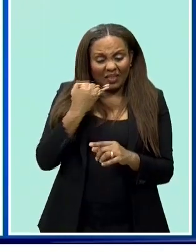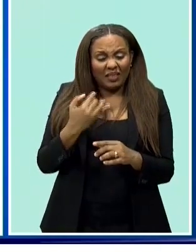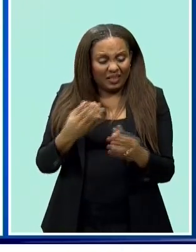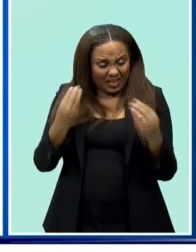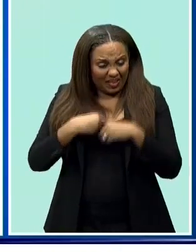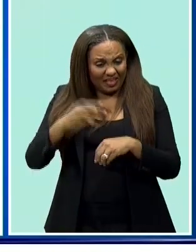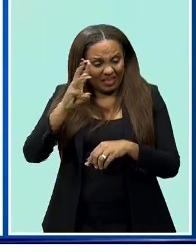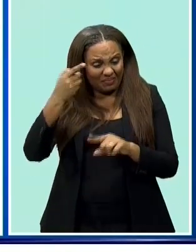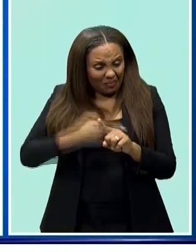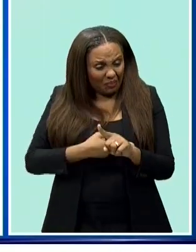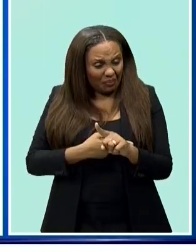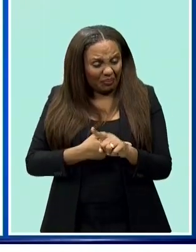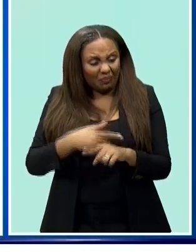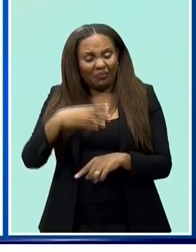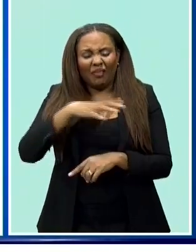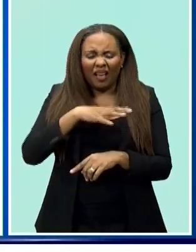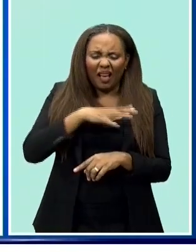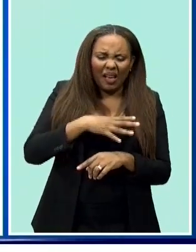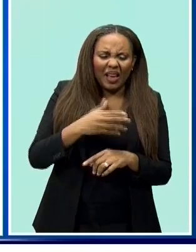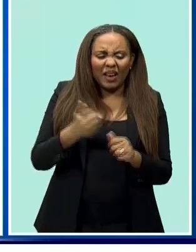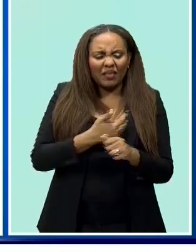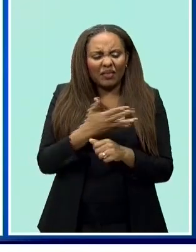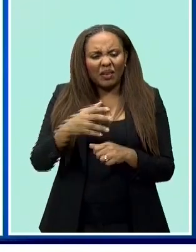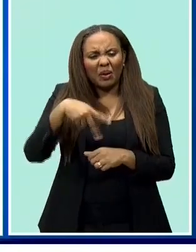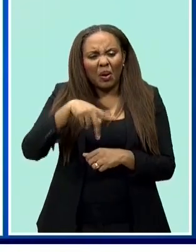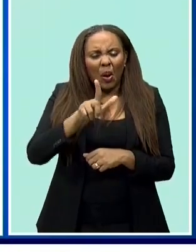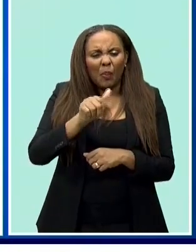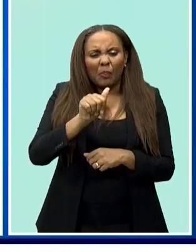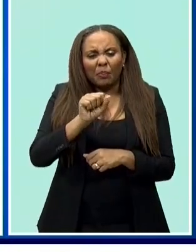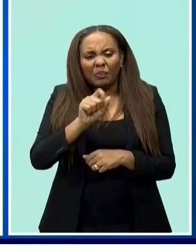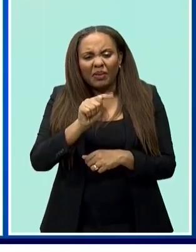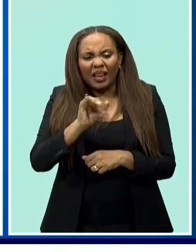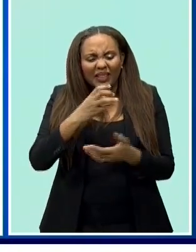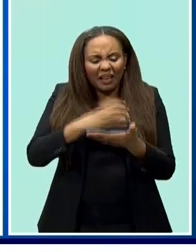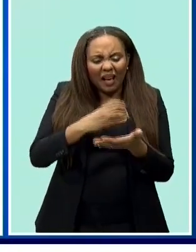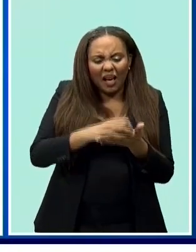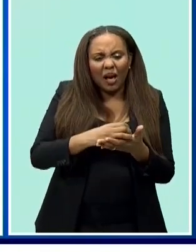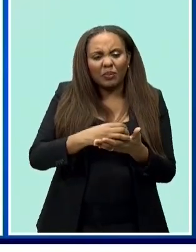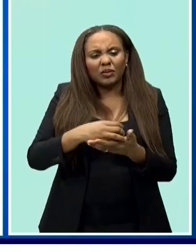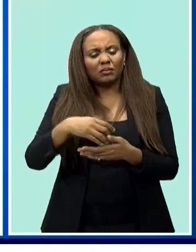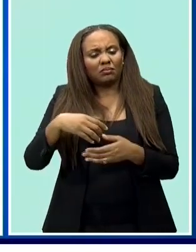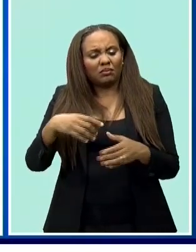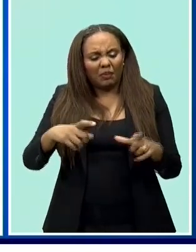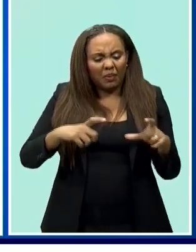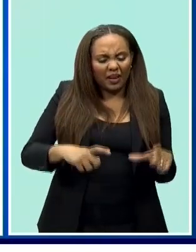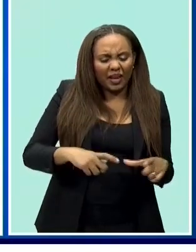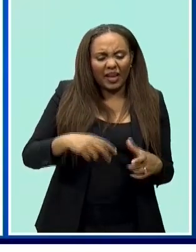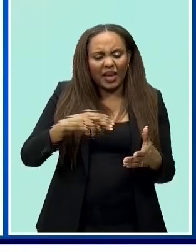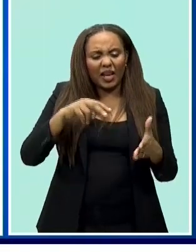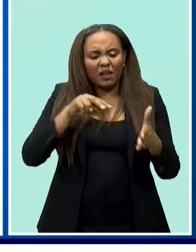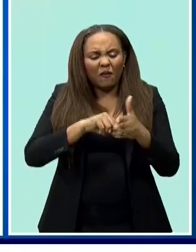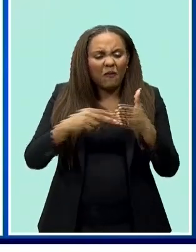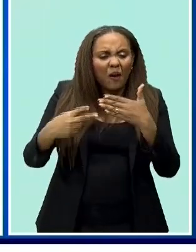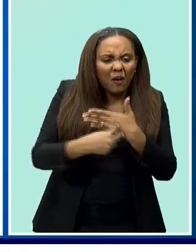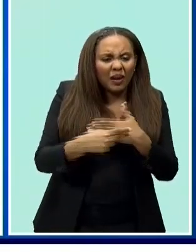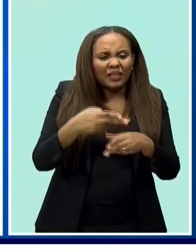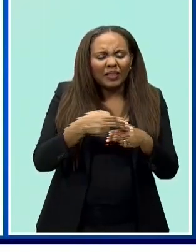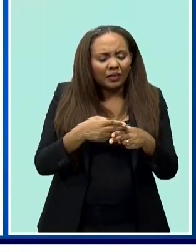months, then we will be in a position to get rid of all of our plastic and polystyrene. That pushed us in September, therefore,